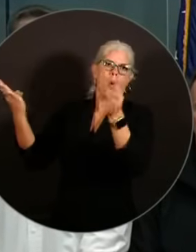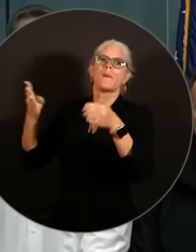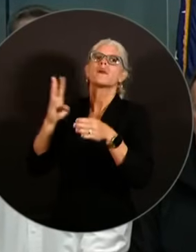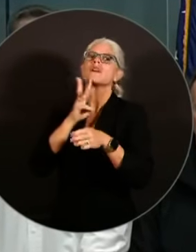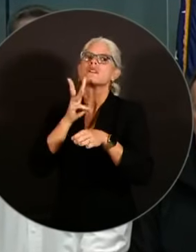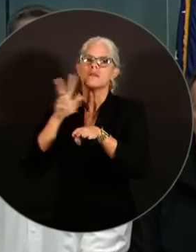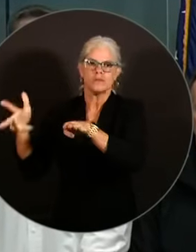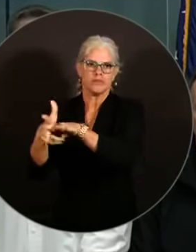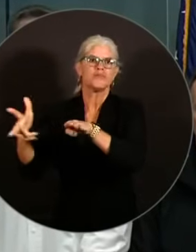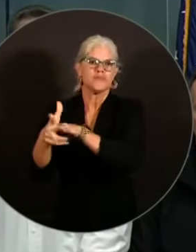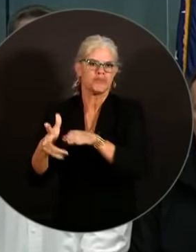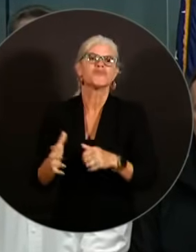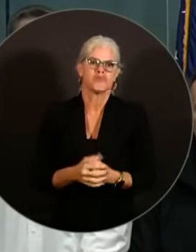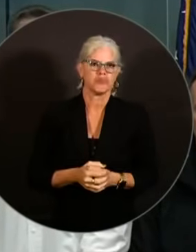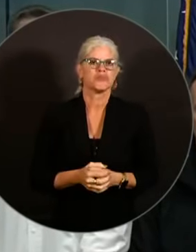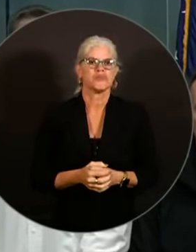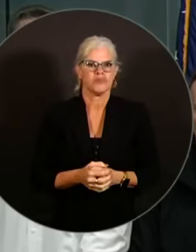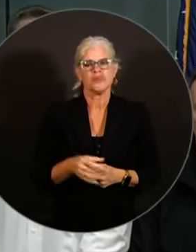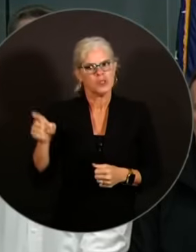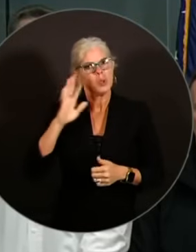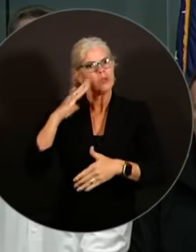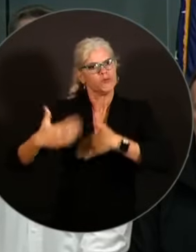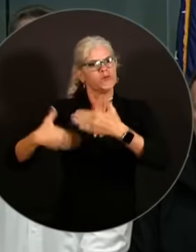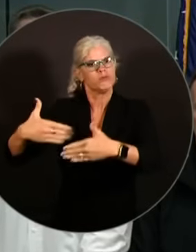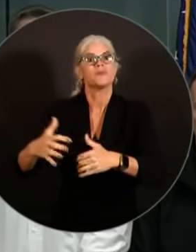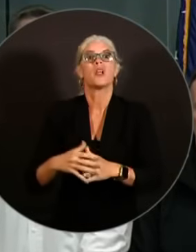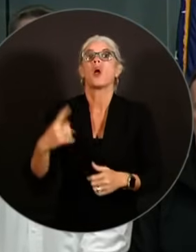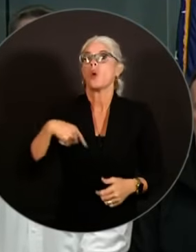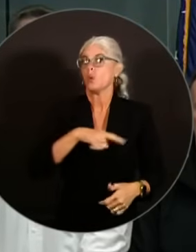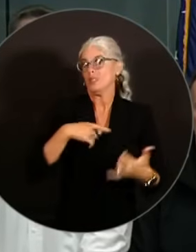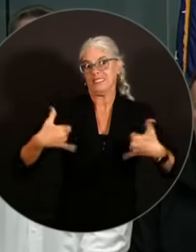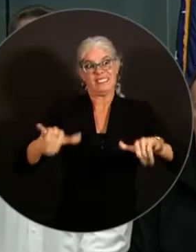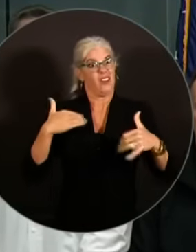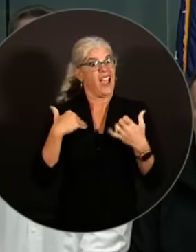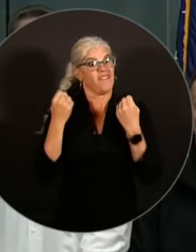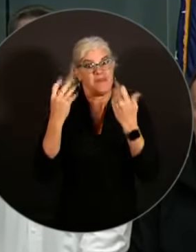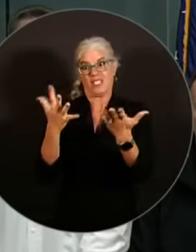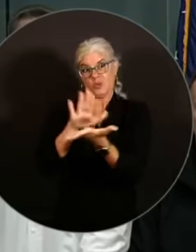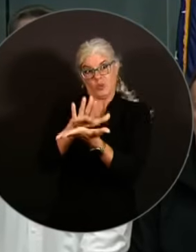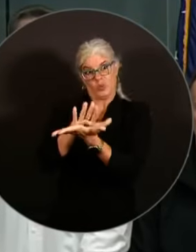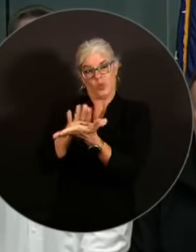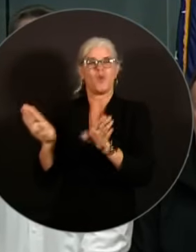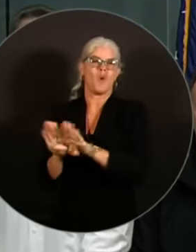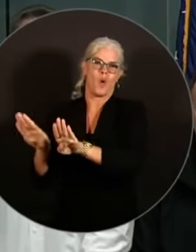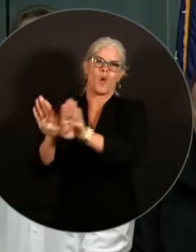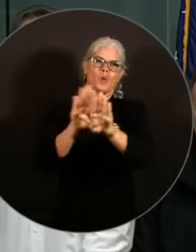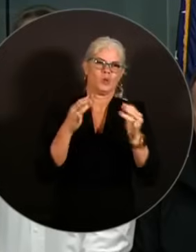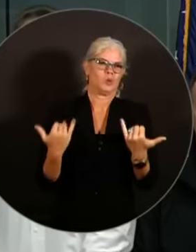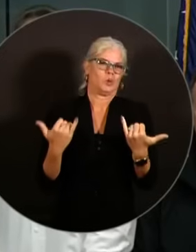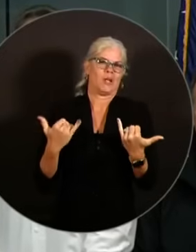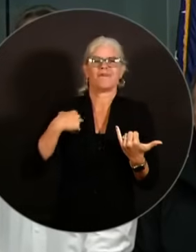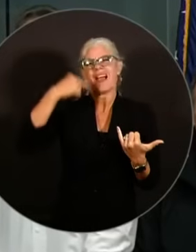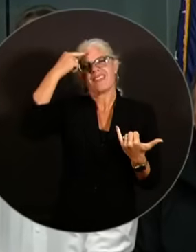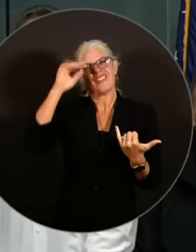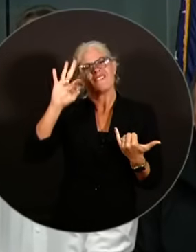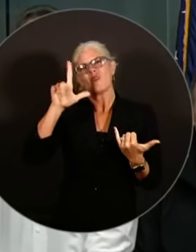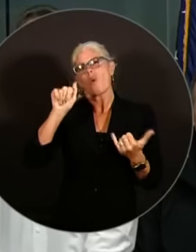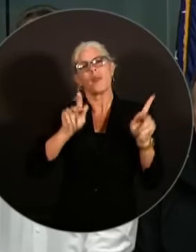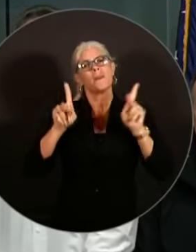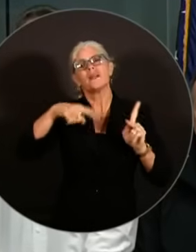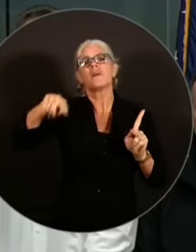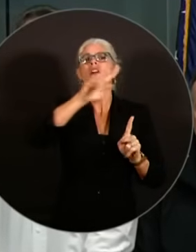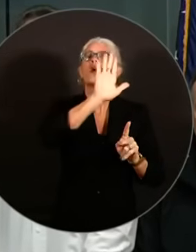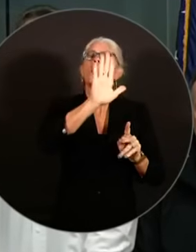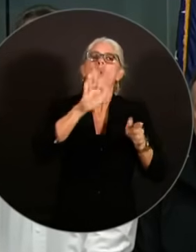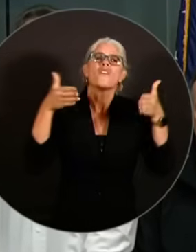operations very quickly. We still have a lot of school closures for today. I think Floridians should just keep in contact with